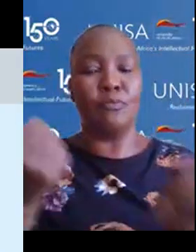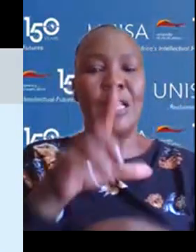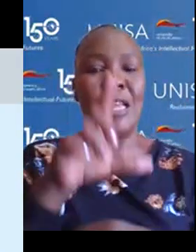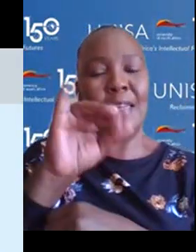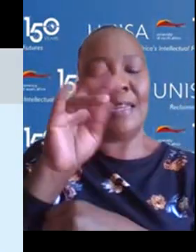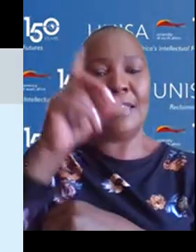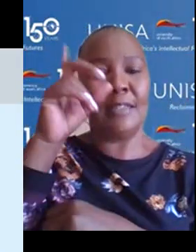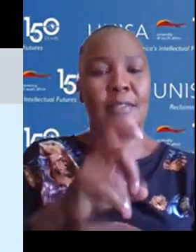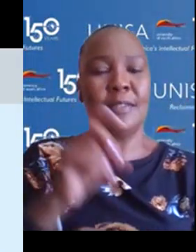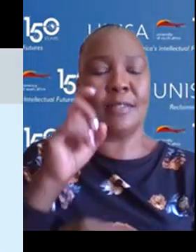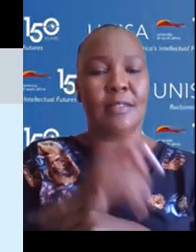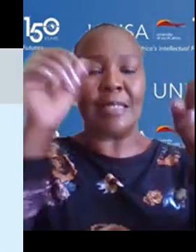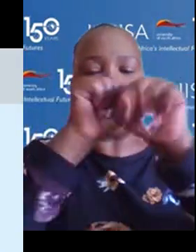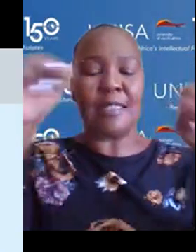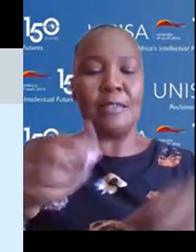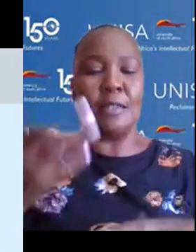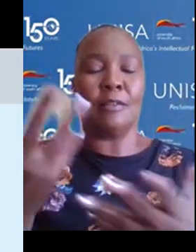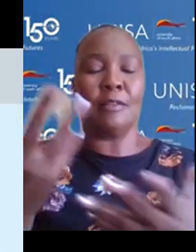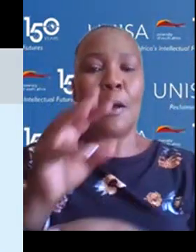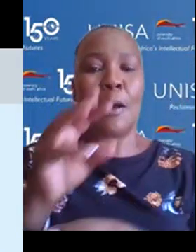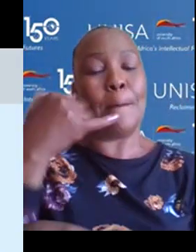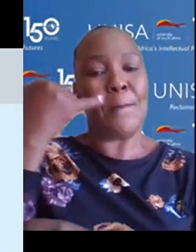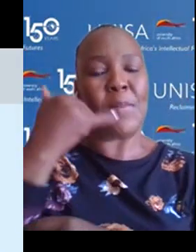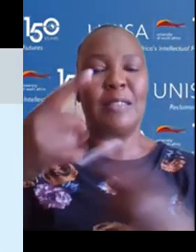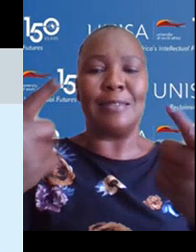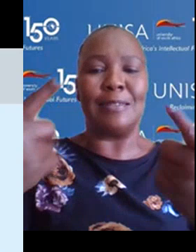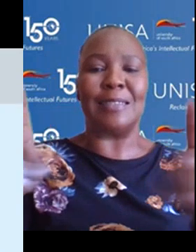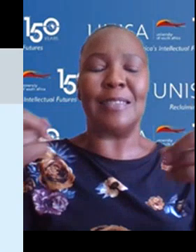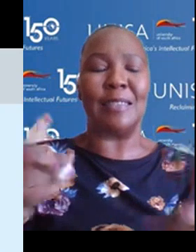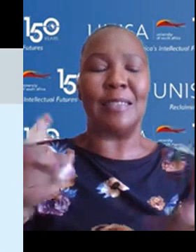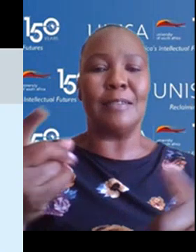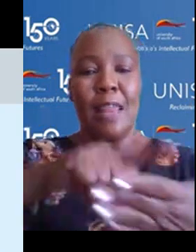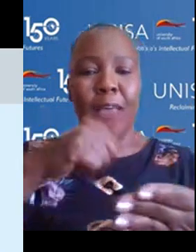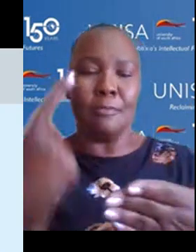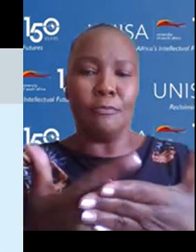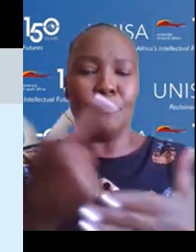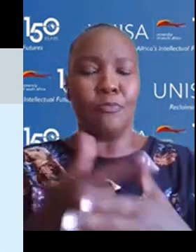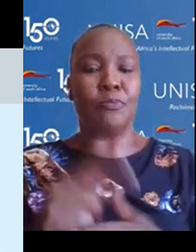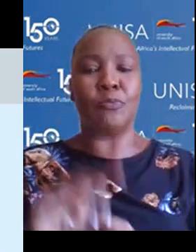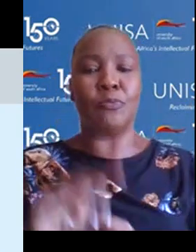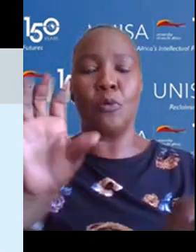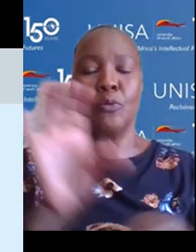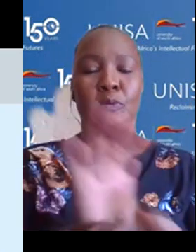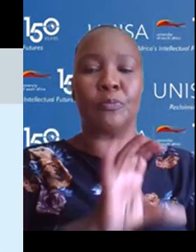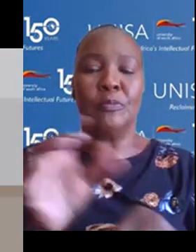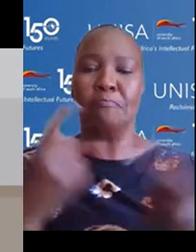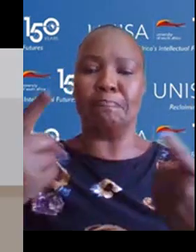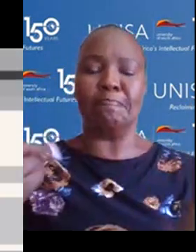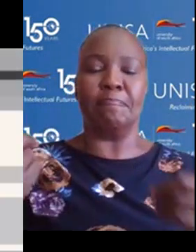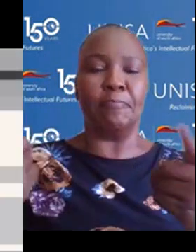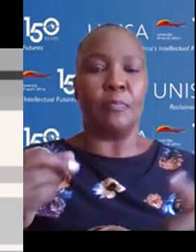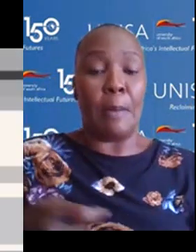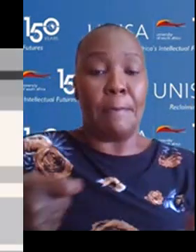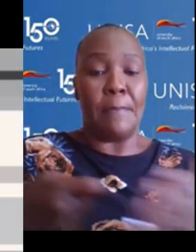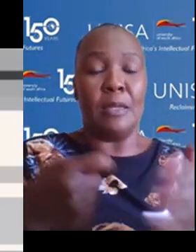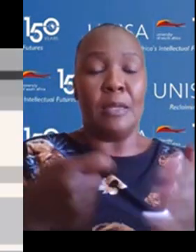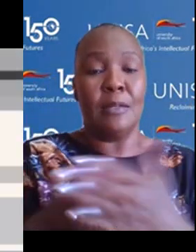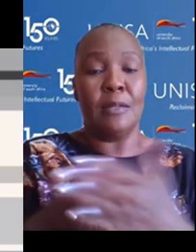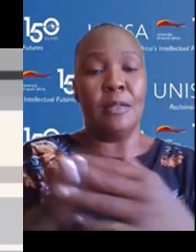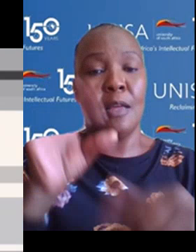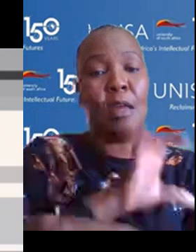system. Mobile devices run different operating systems than laptops and desktop computers. When you purchase a computer, the